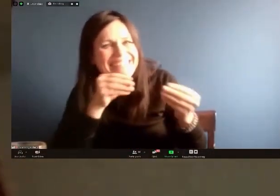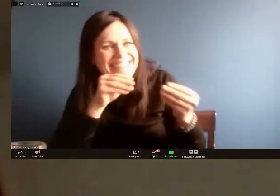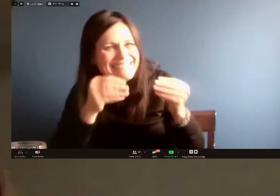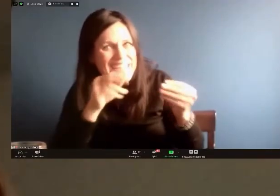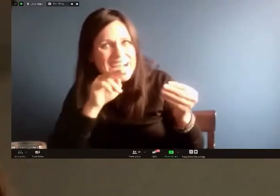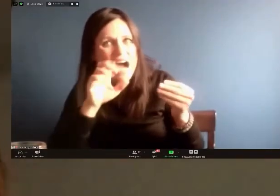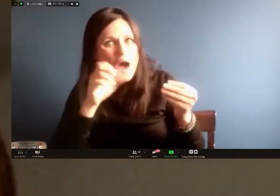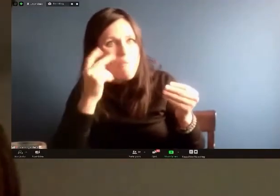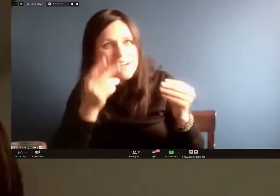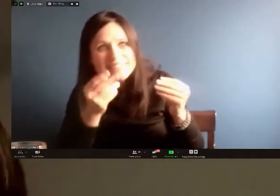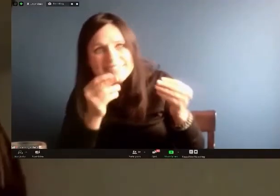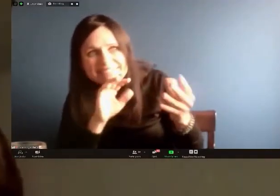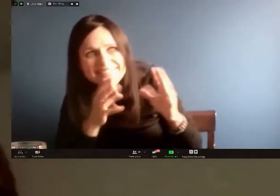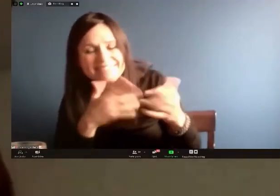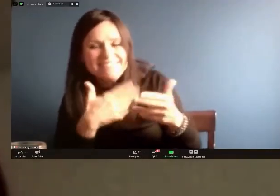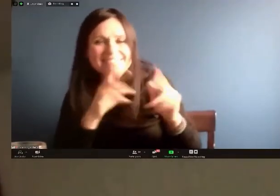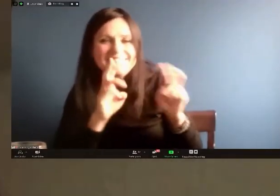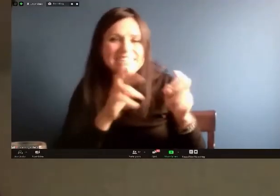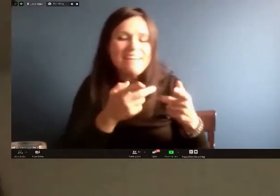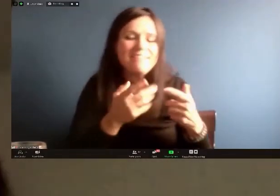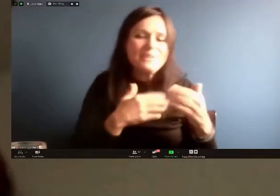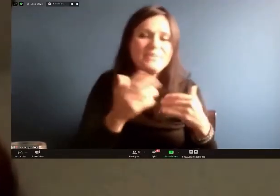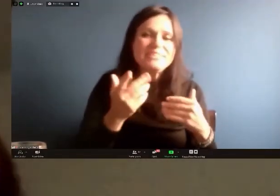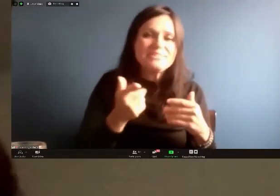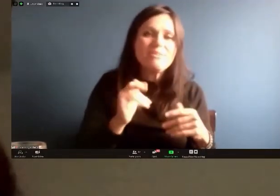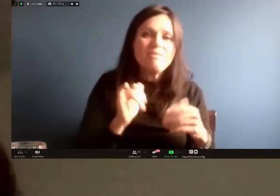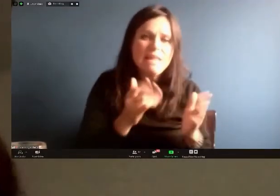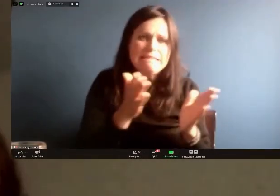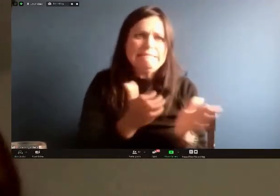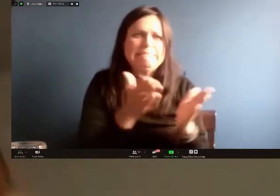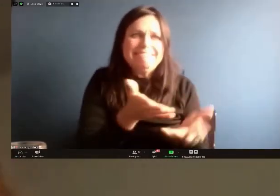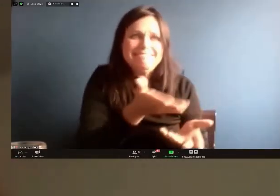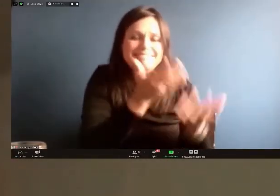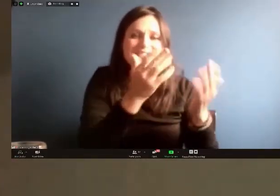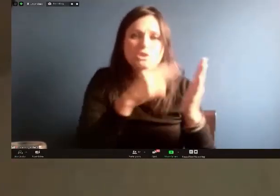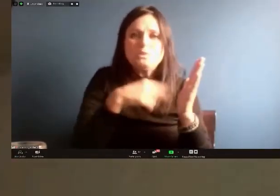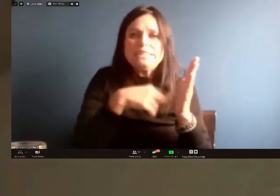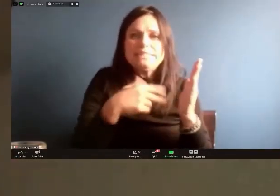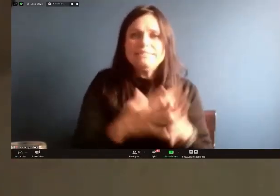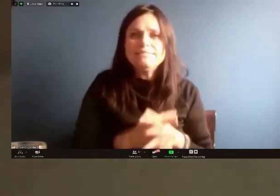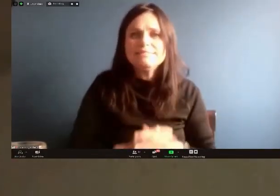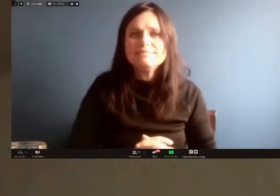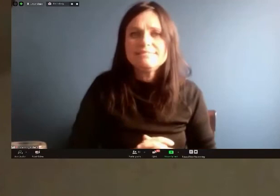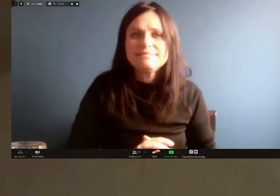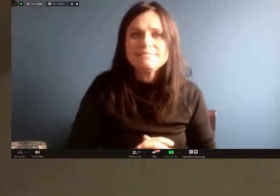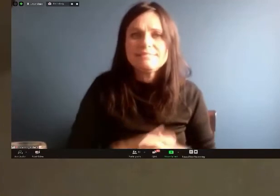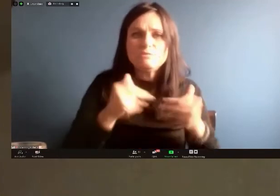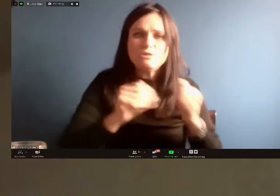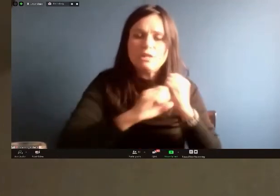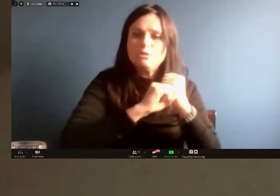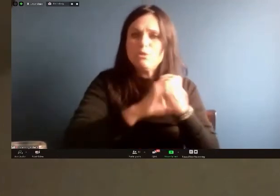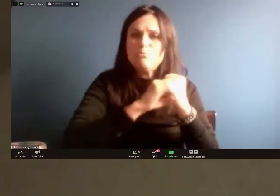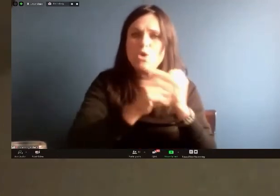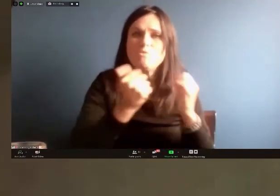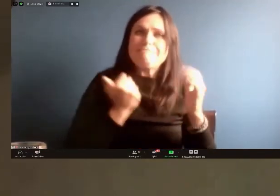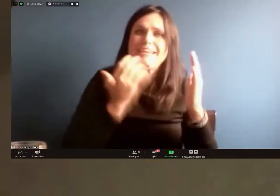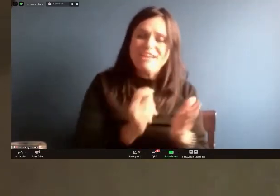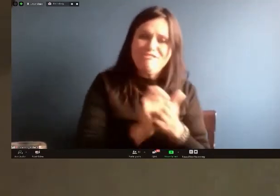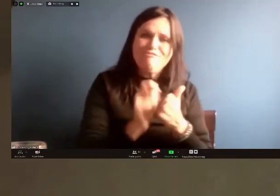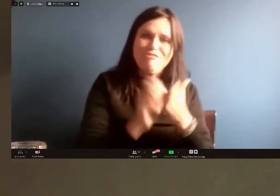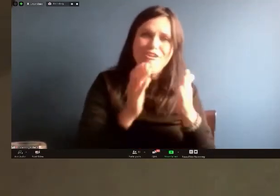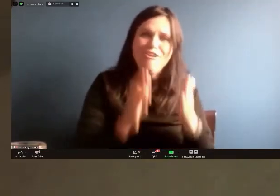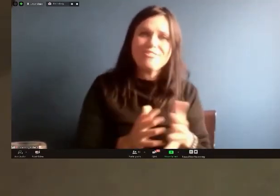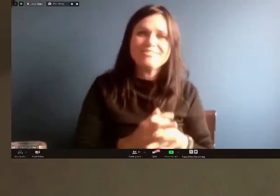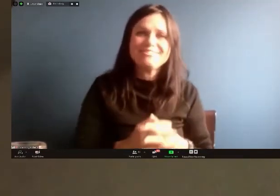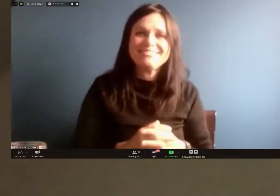title, please. So that's my small way of trying to promote Canadian literature. Thank